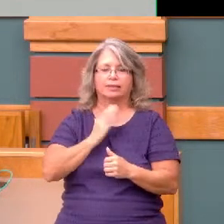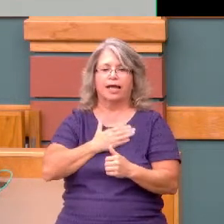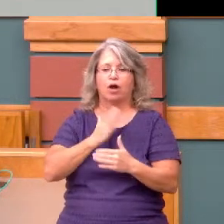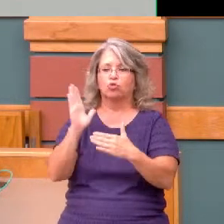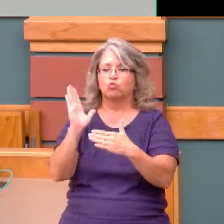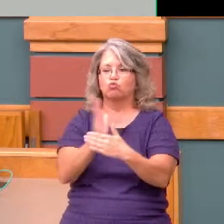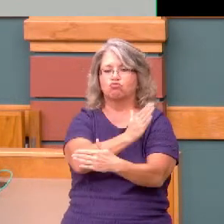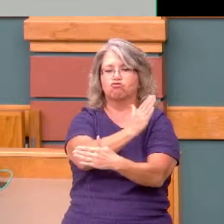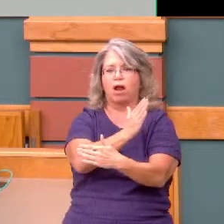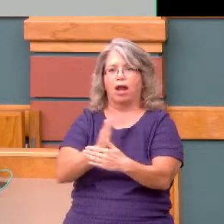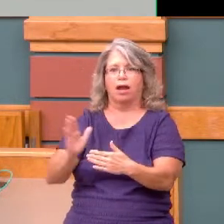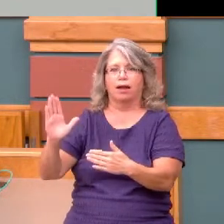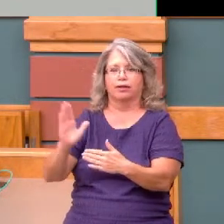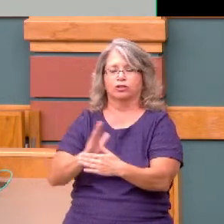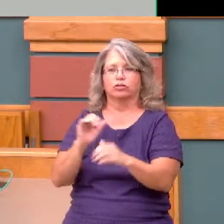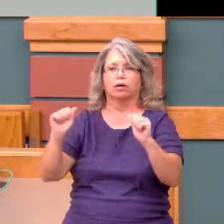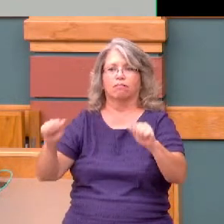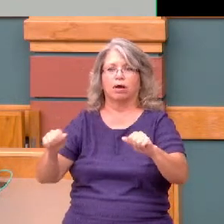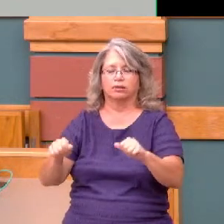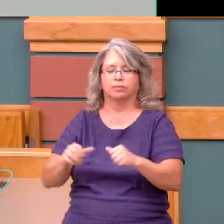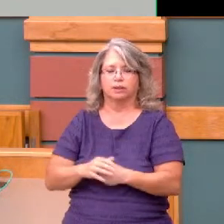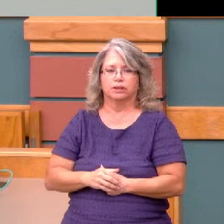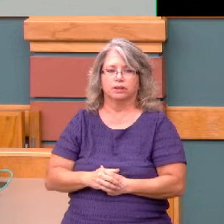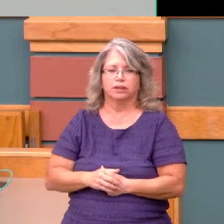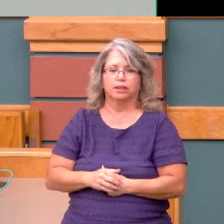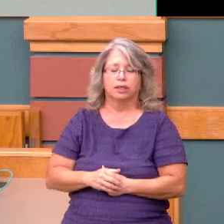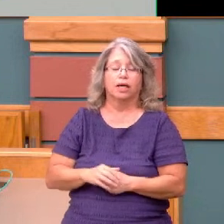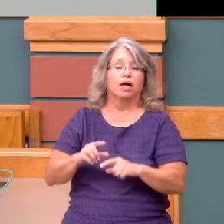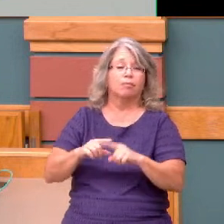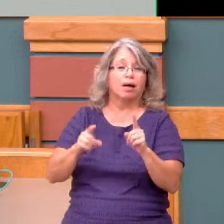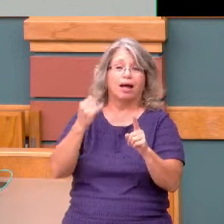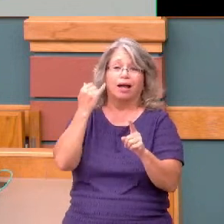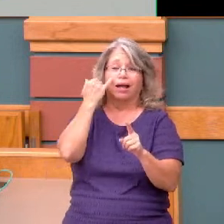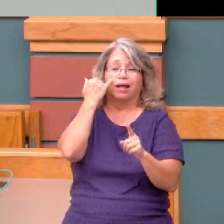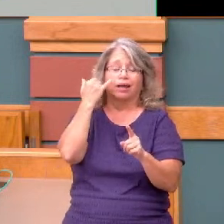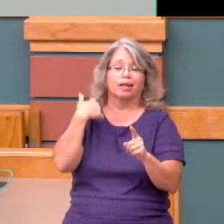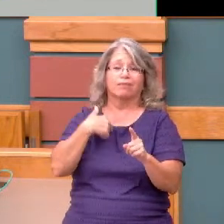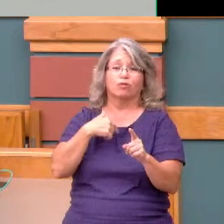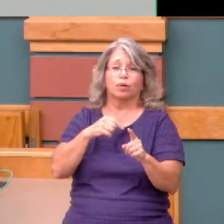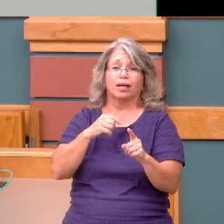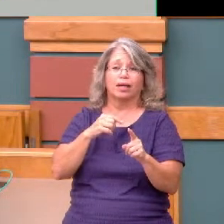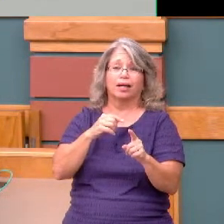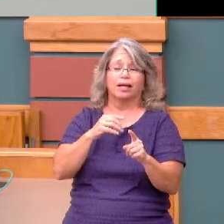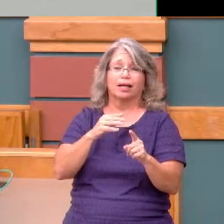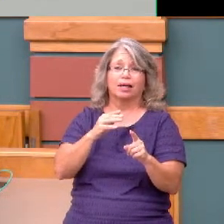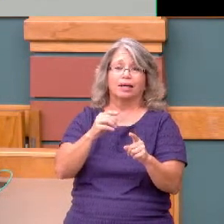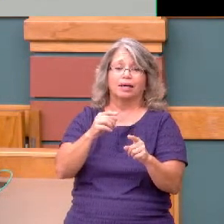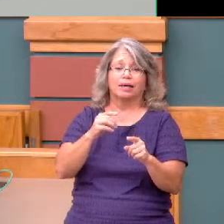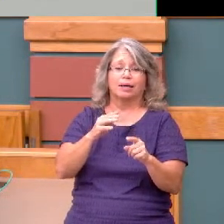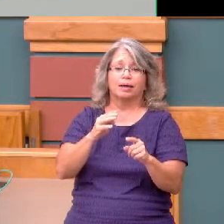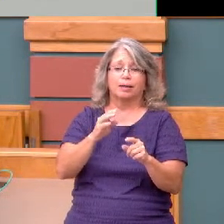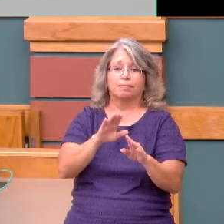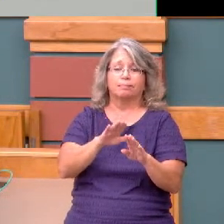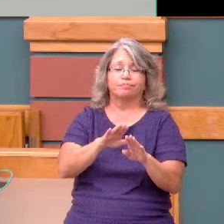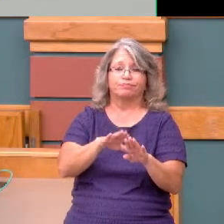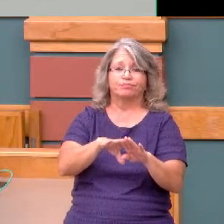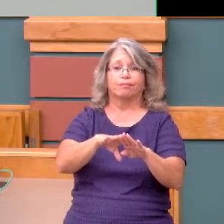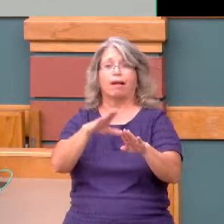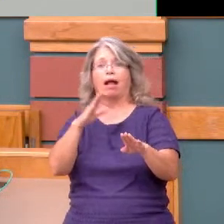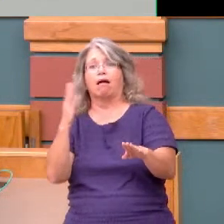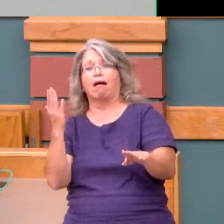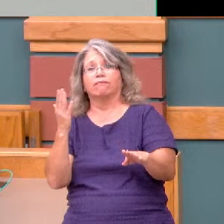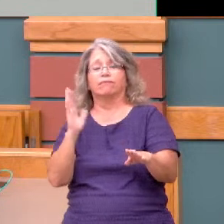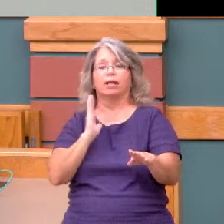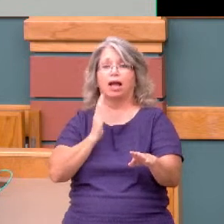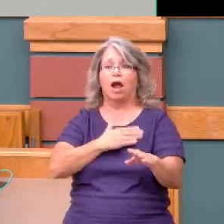of possibilities that we're looking at, as long as we don't let off. If we let off, then these peaks could be higher.